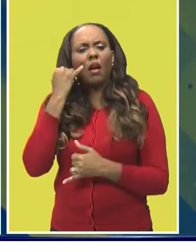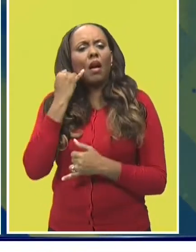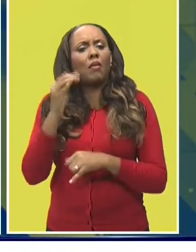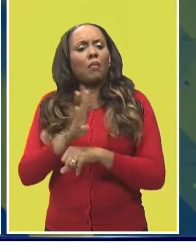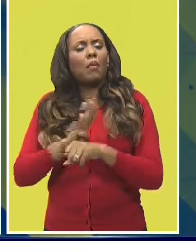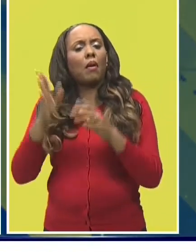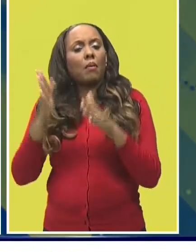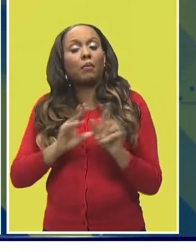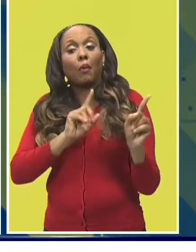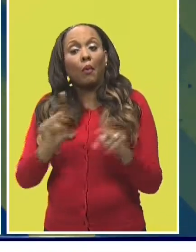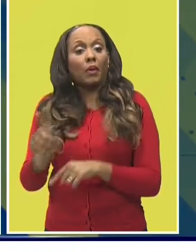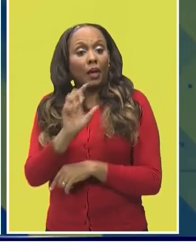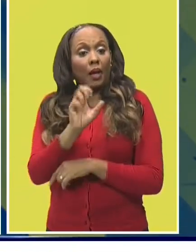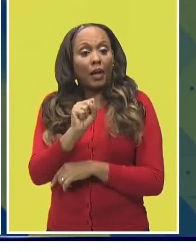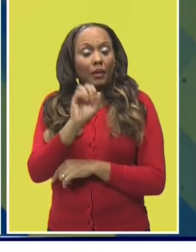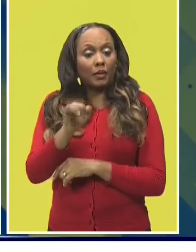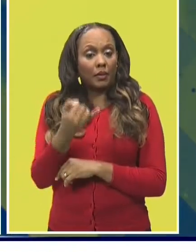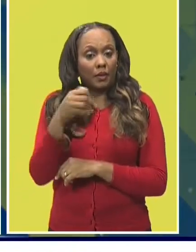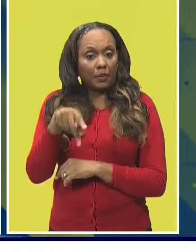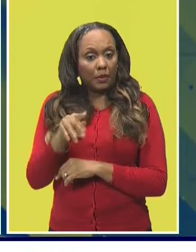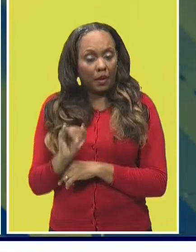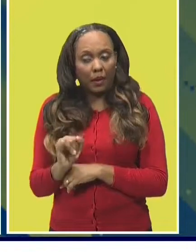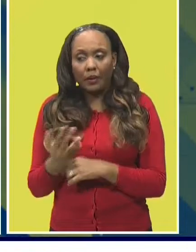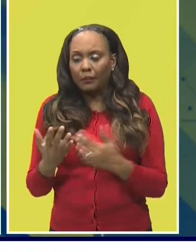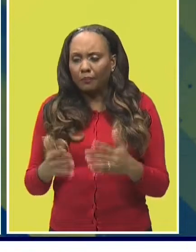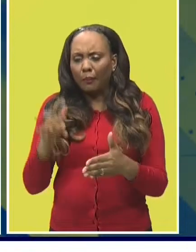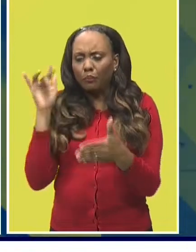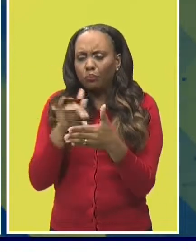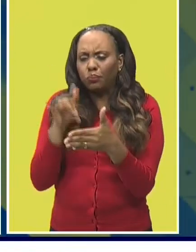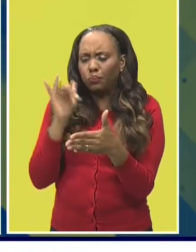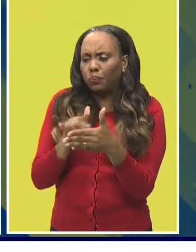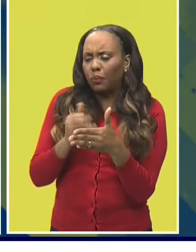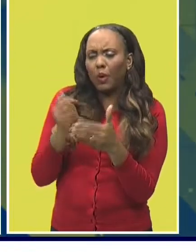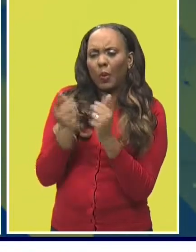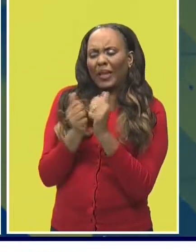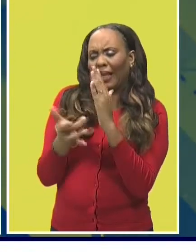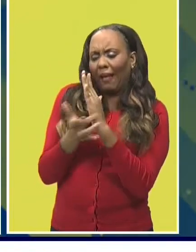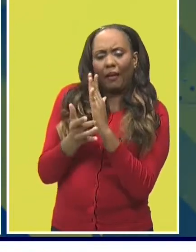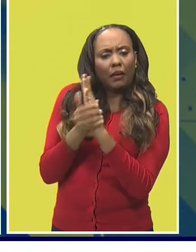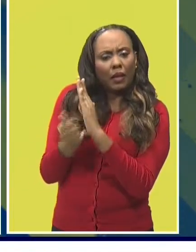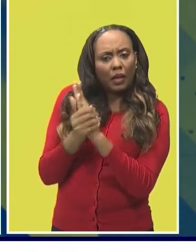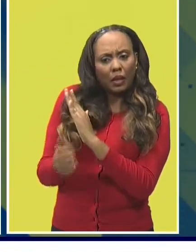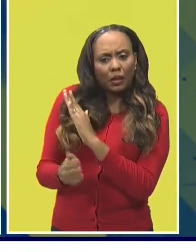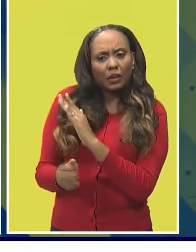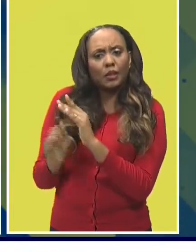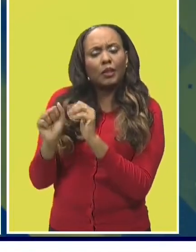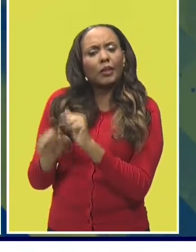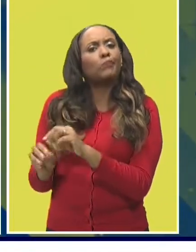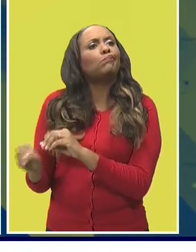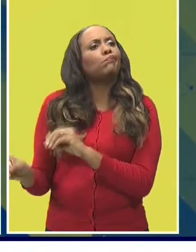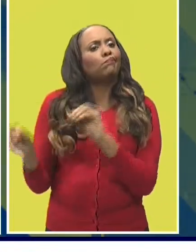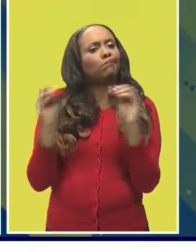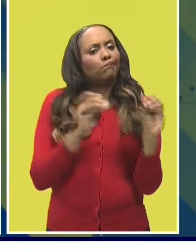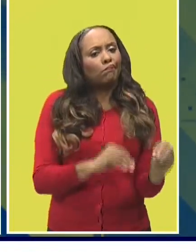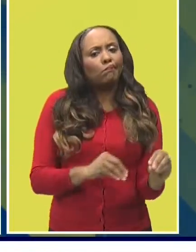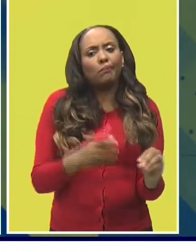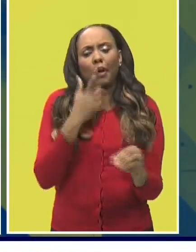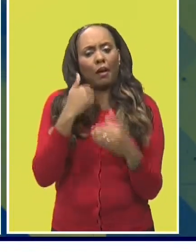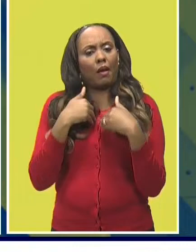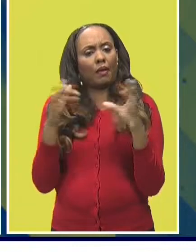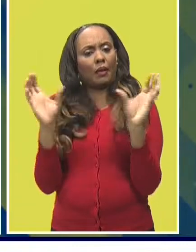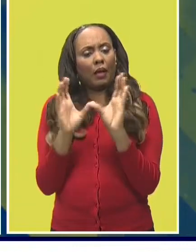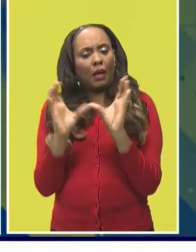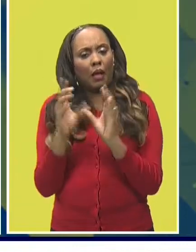Samuel Jackman Institute of Technology with these technical skills, you get your CARICOM skills certificate,